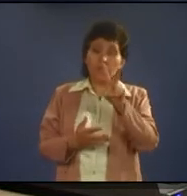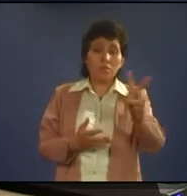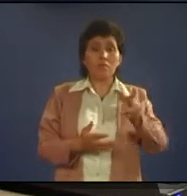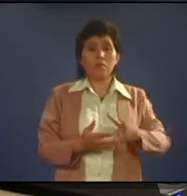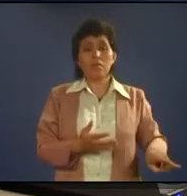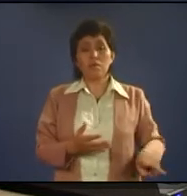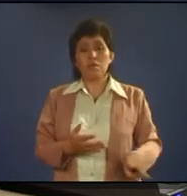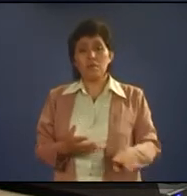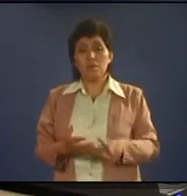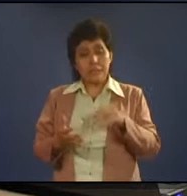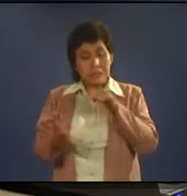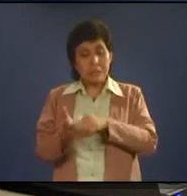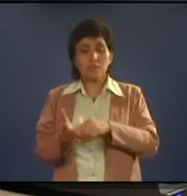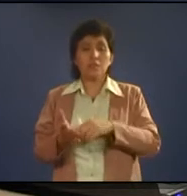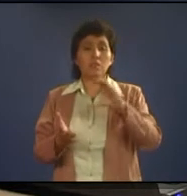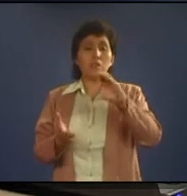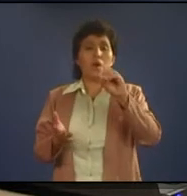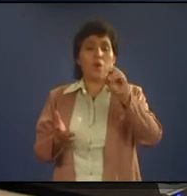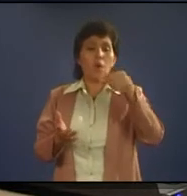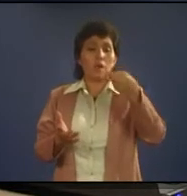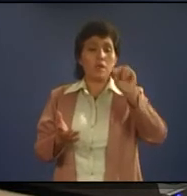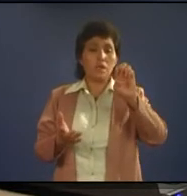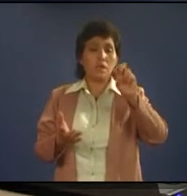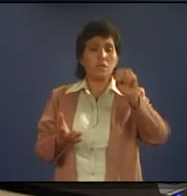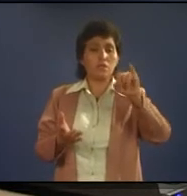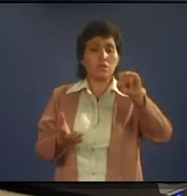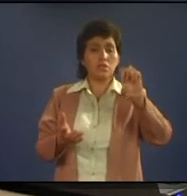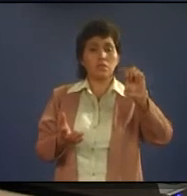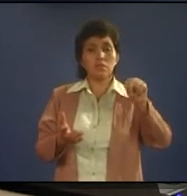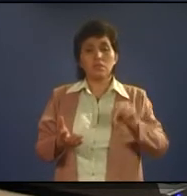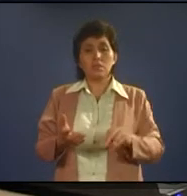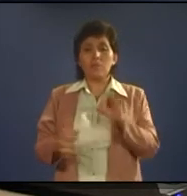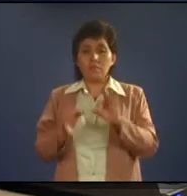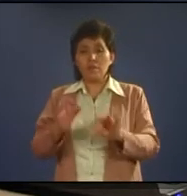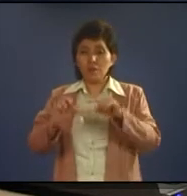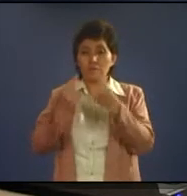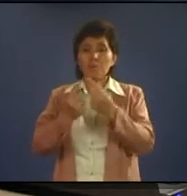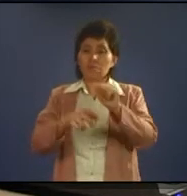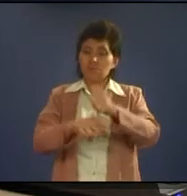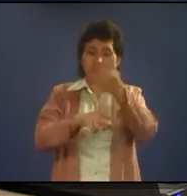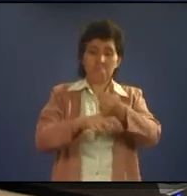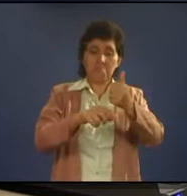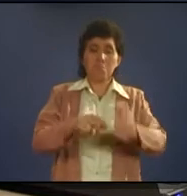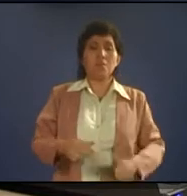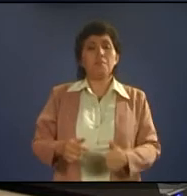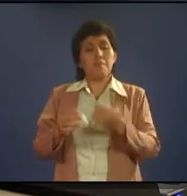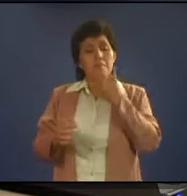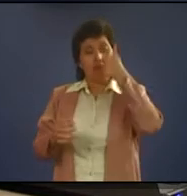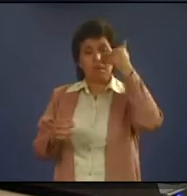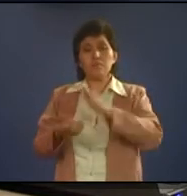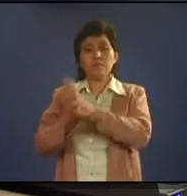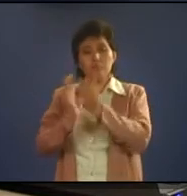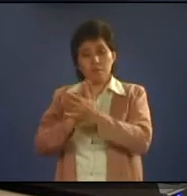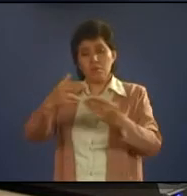And obviously, the group that performed better is usually the group that has more cohesion